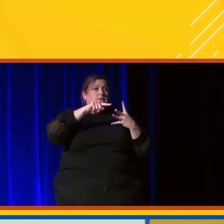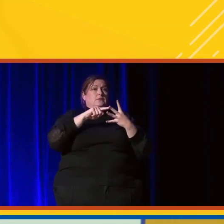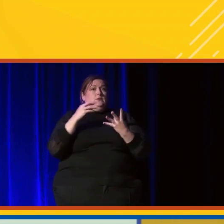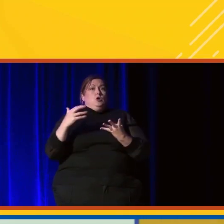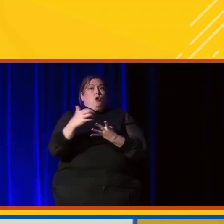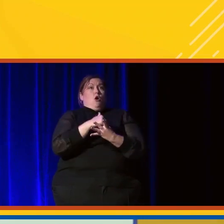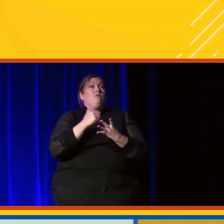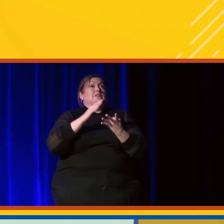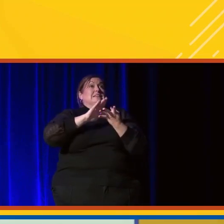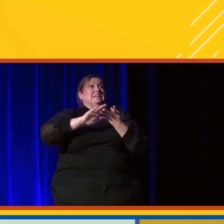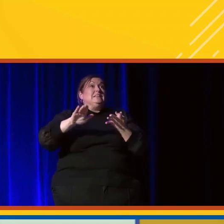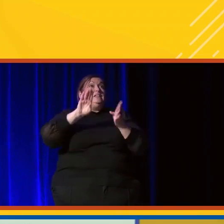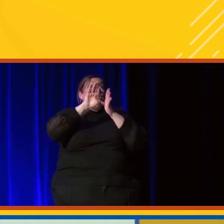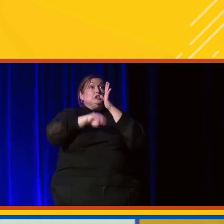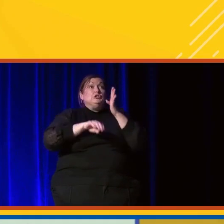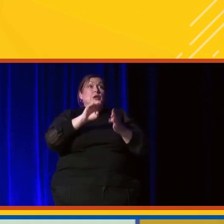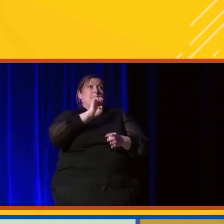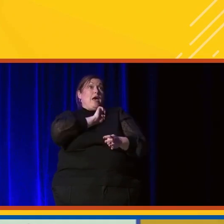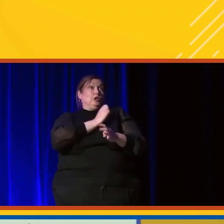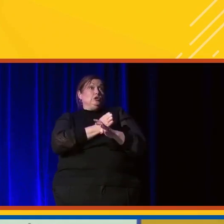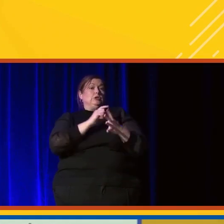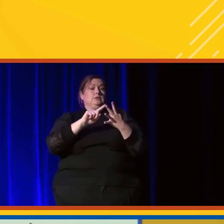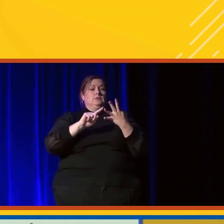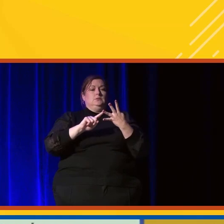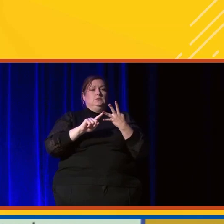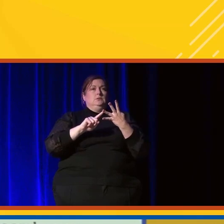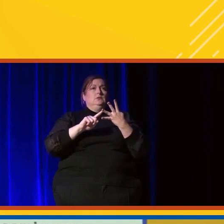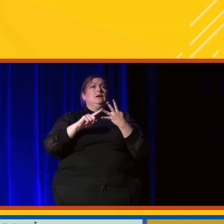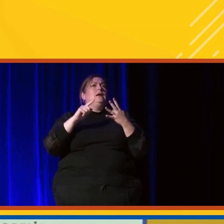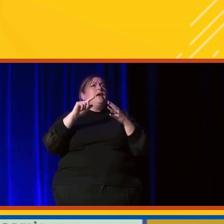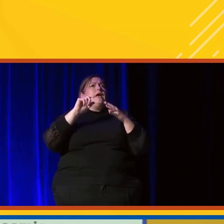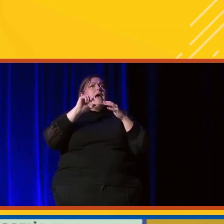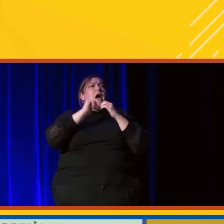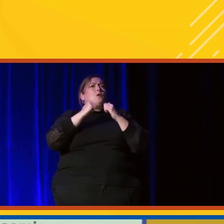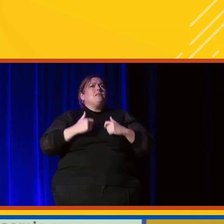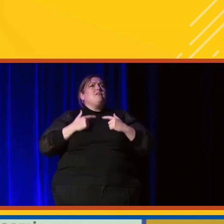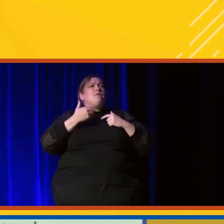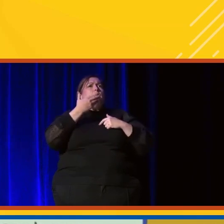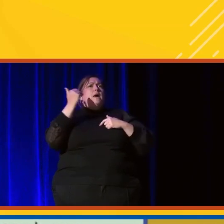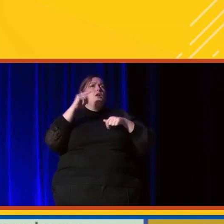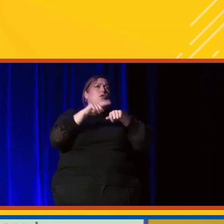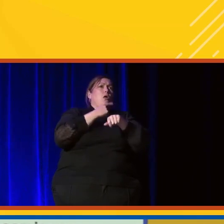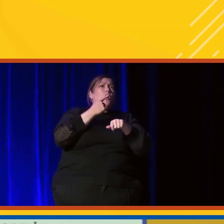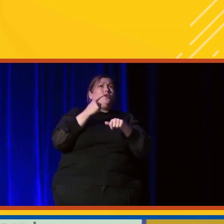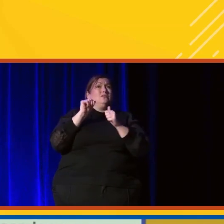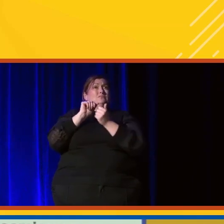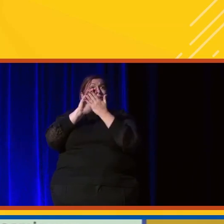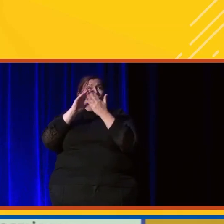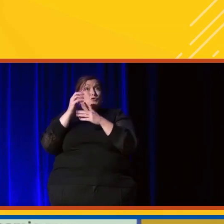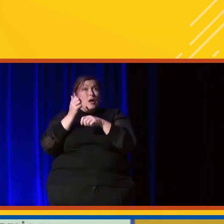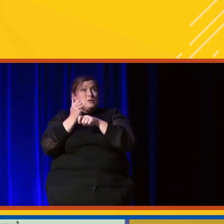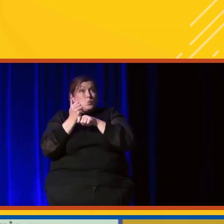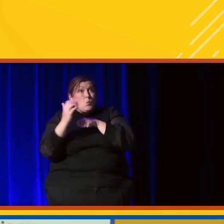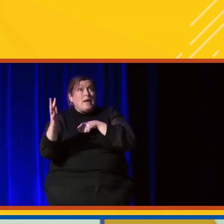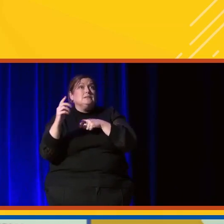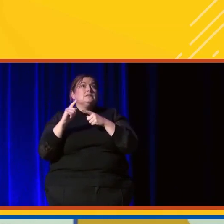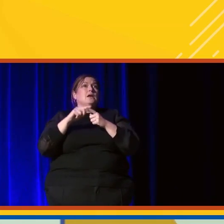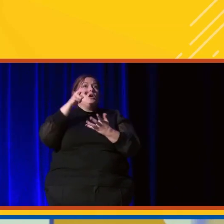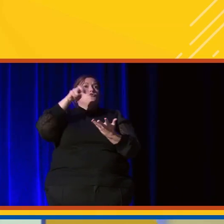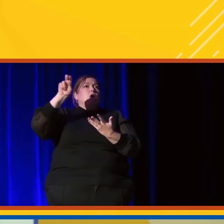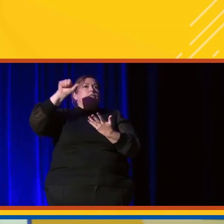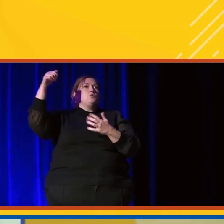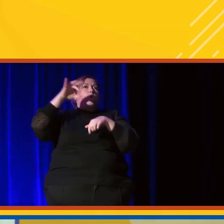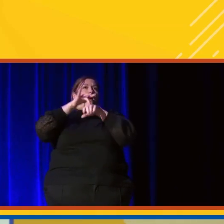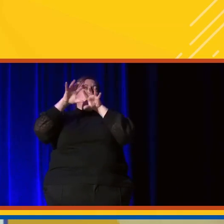and clean energy? How can we live better and longer? How do we address waste? And how do we travel to other planets, if that is of your personal